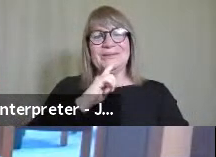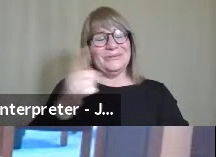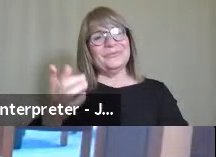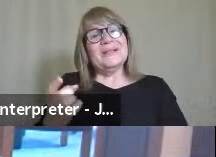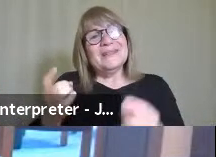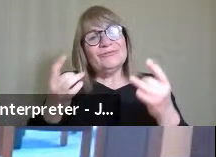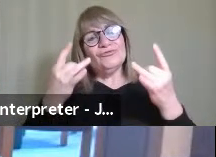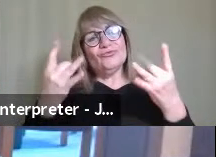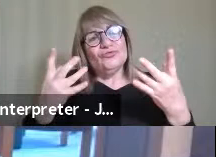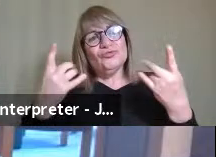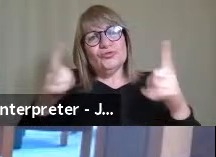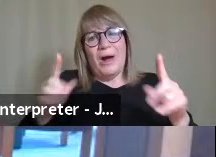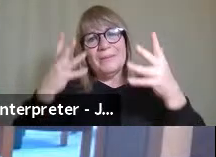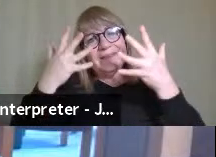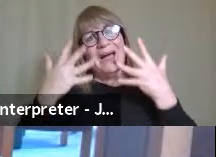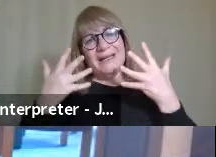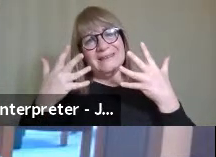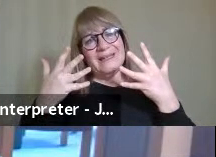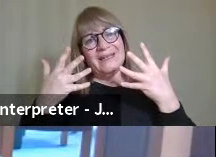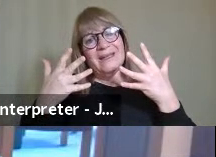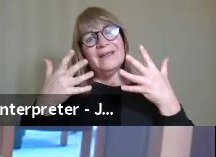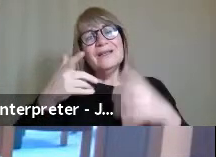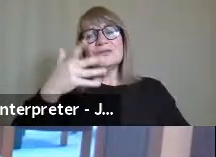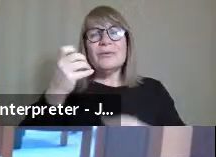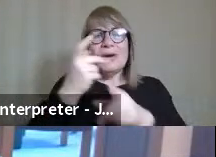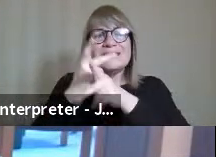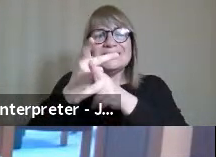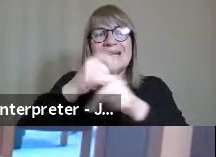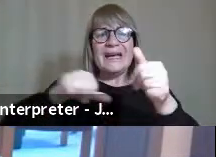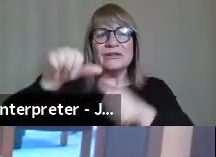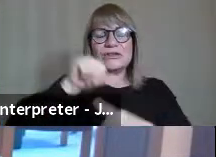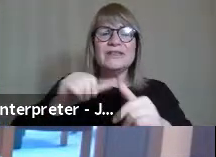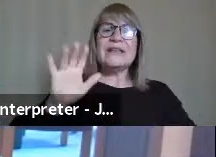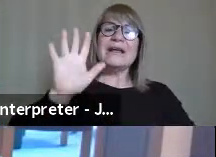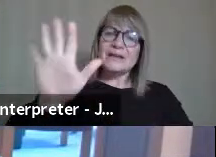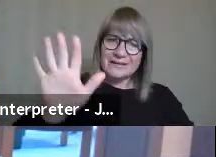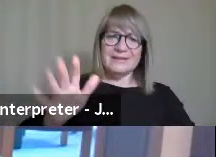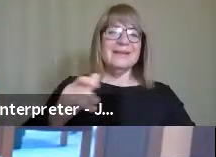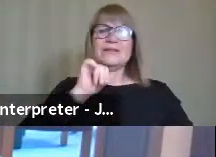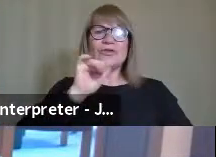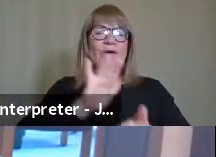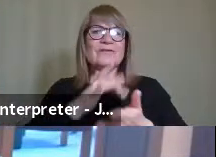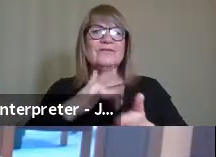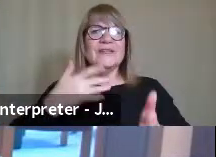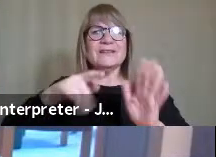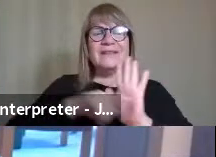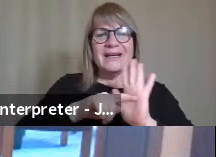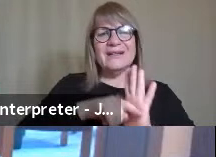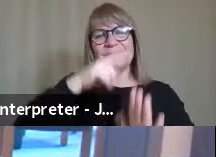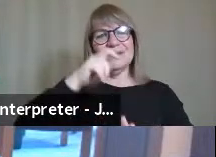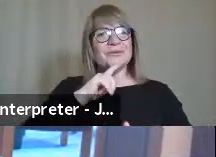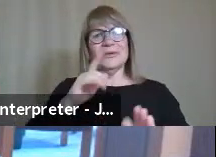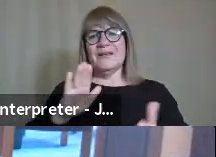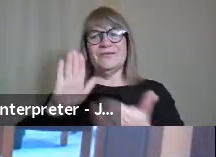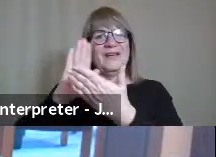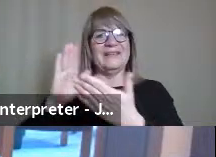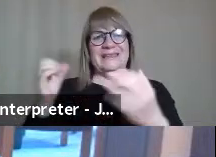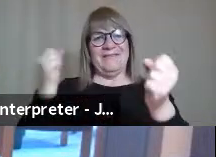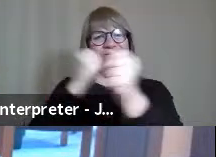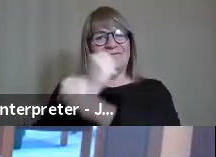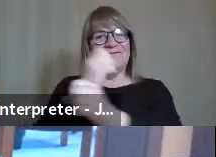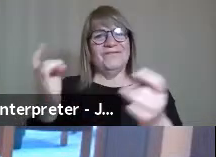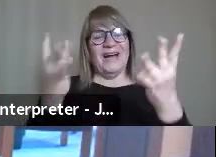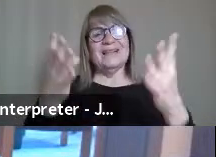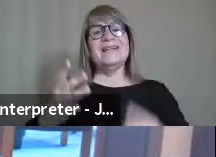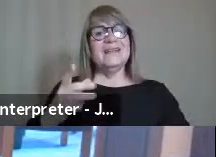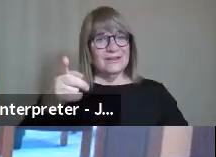to care for ourselves and for young people who are learning and really facing the violence of these histories so um we would take breaks every morning